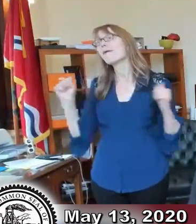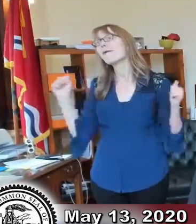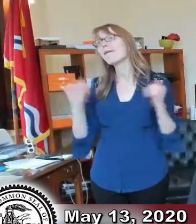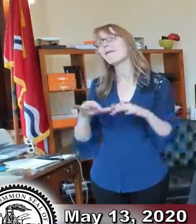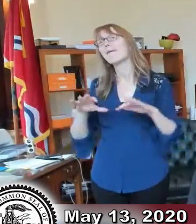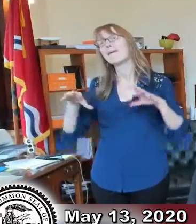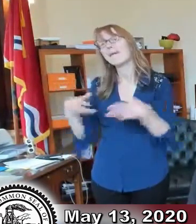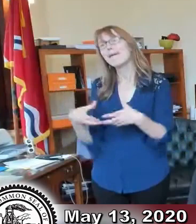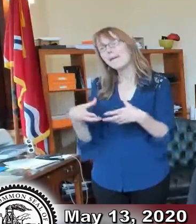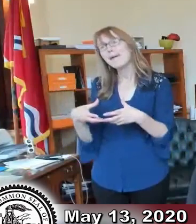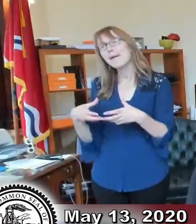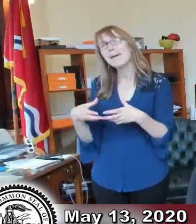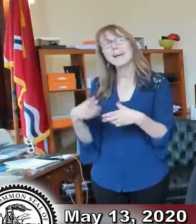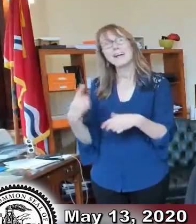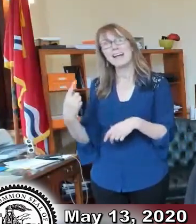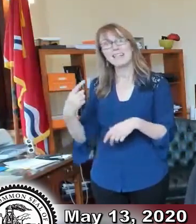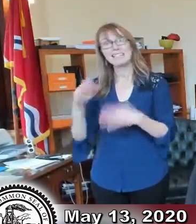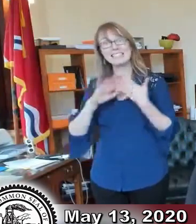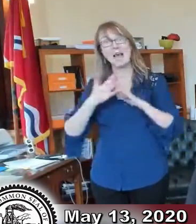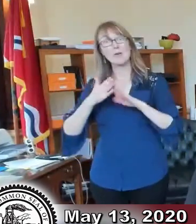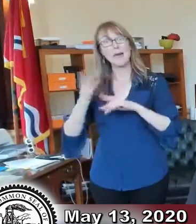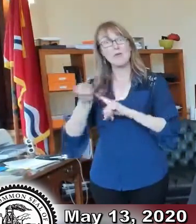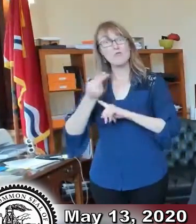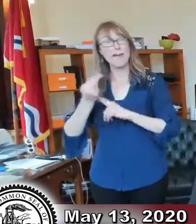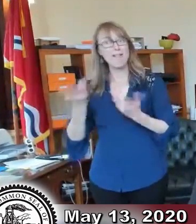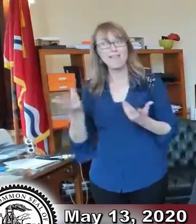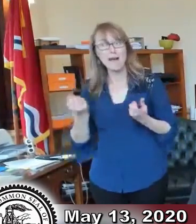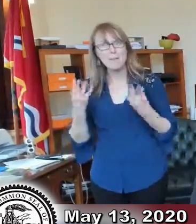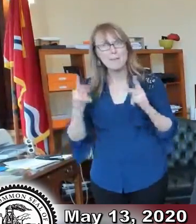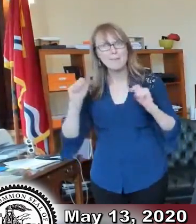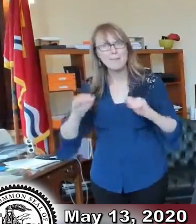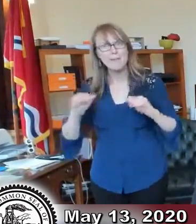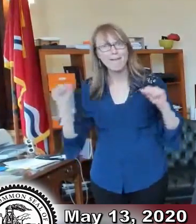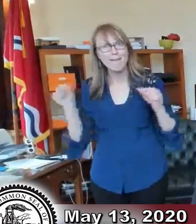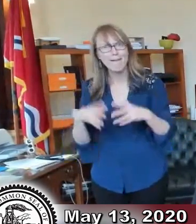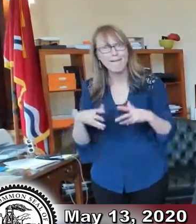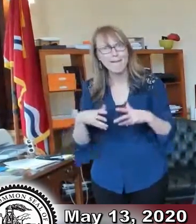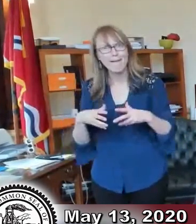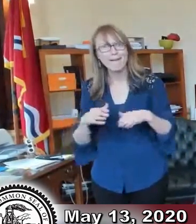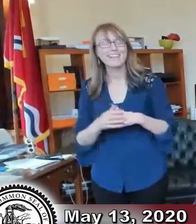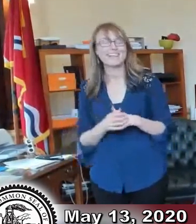hotels? That combines a lot of things. So right now,